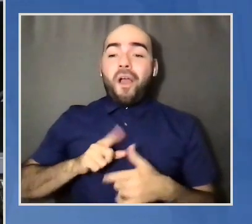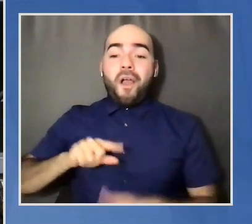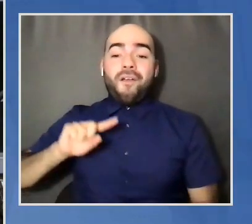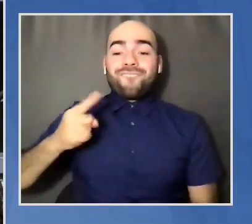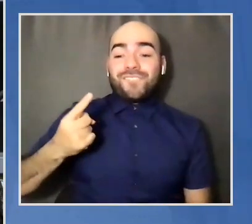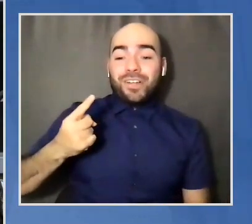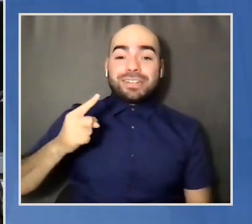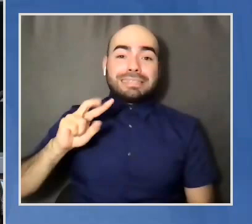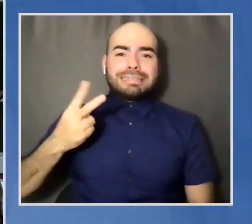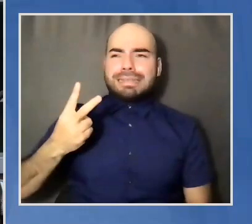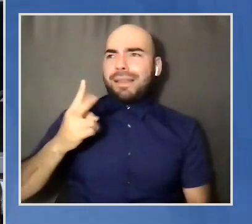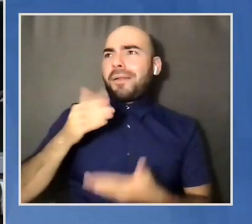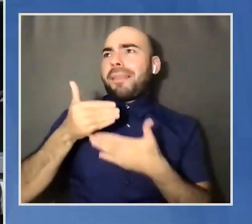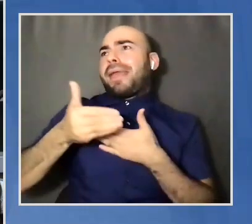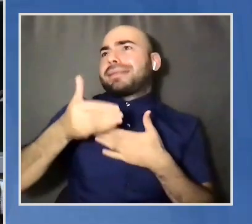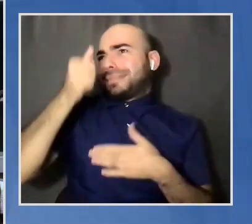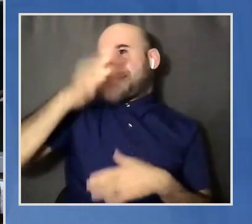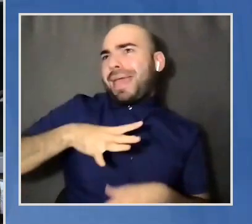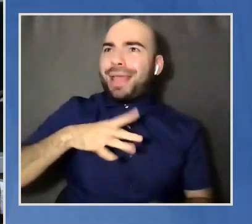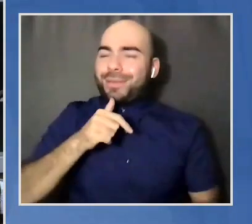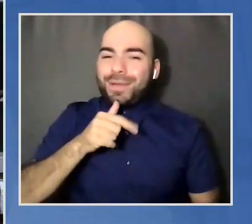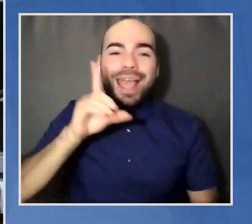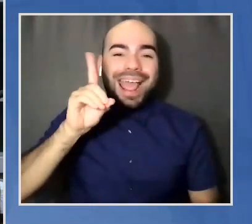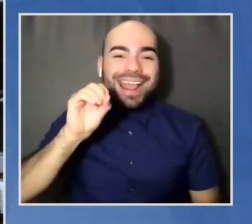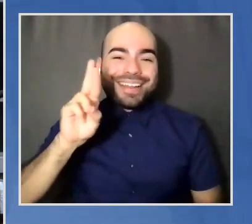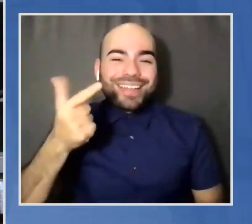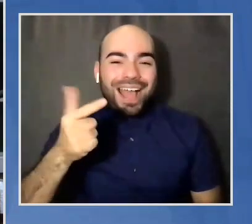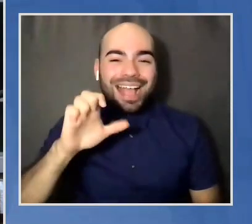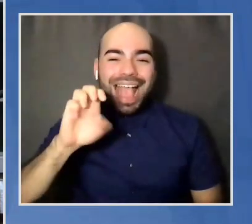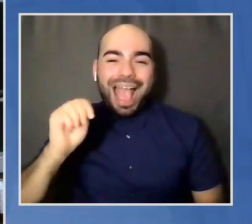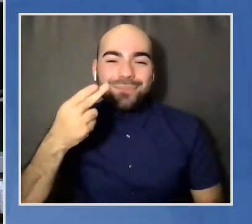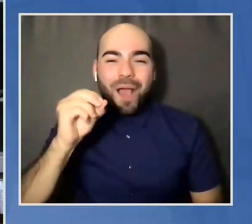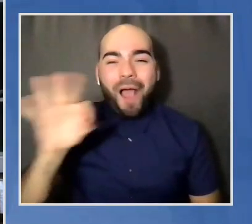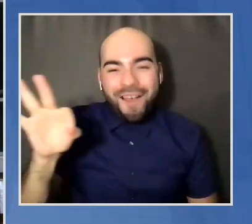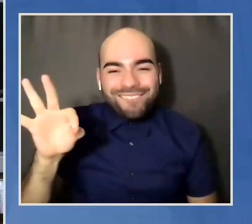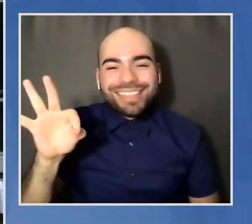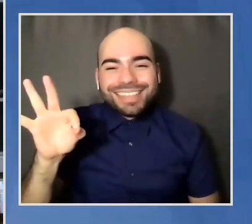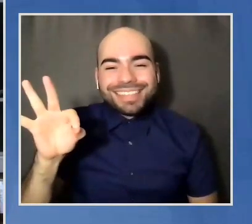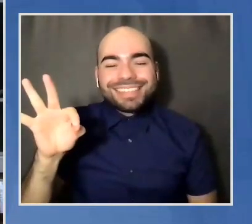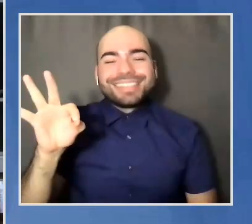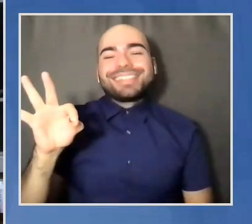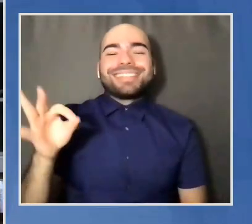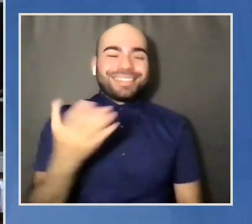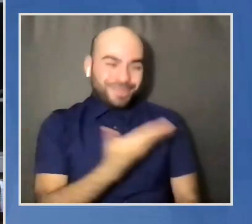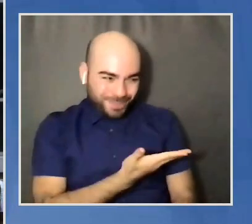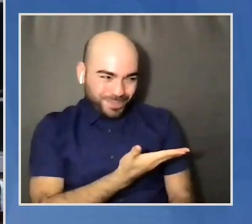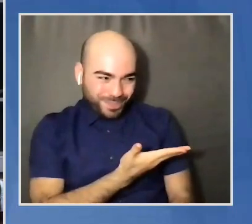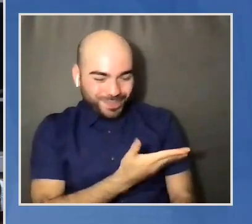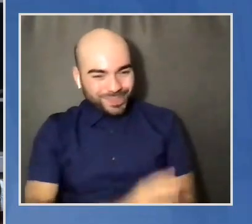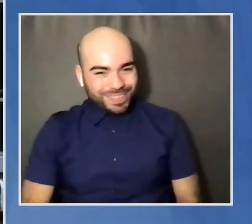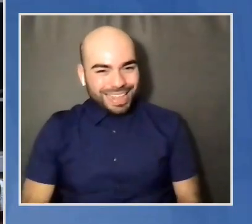second man of the United States, Doug Emhoff. We are so excited.